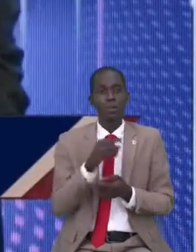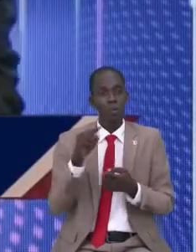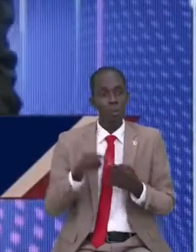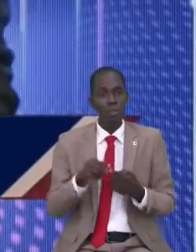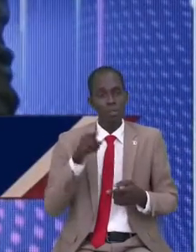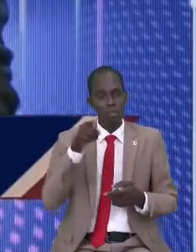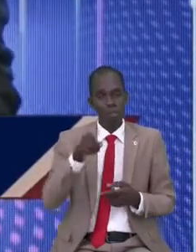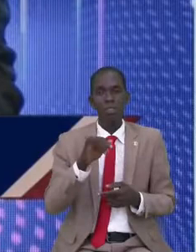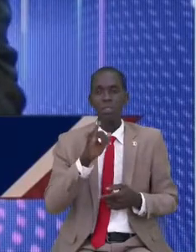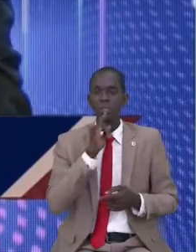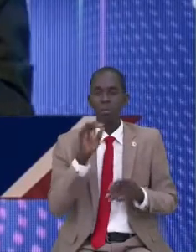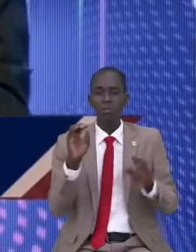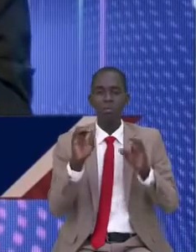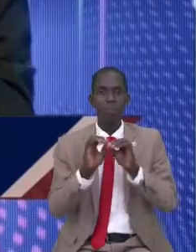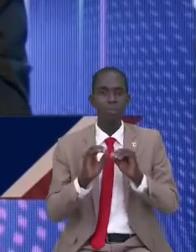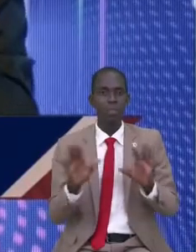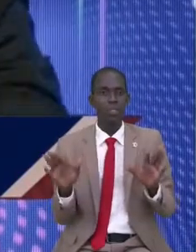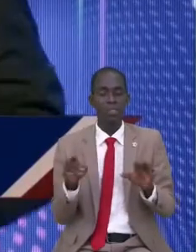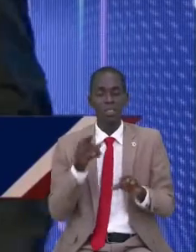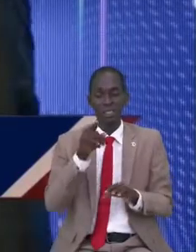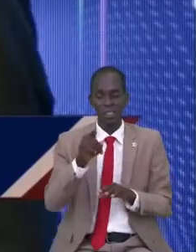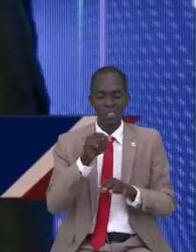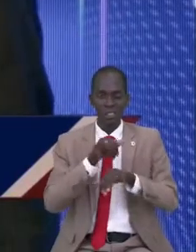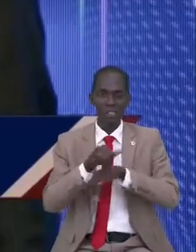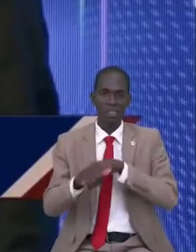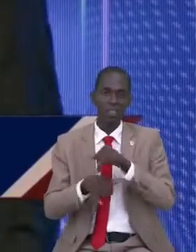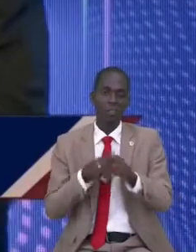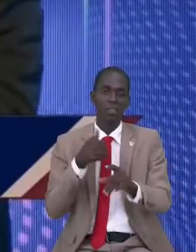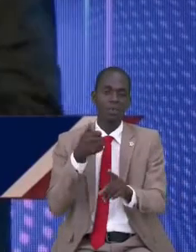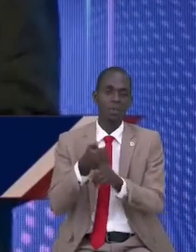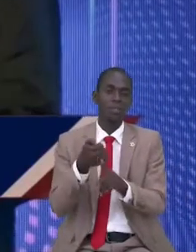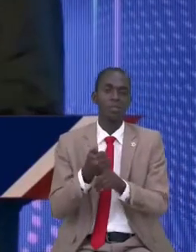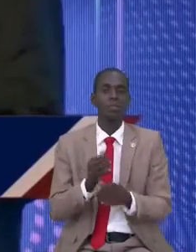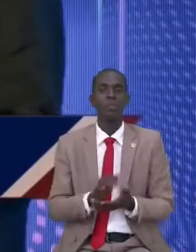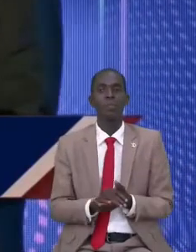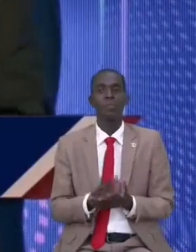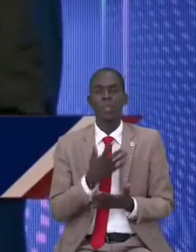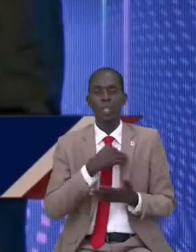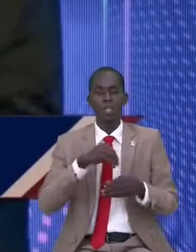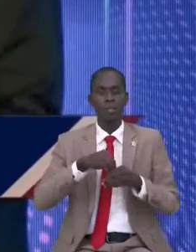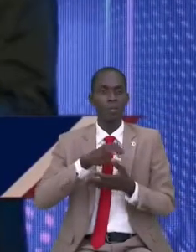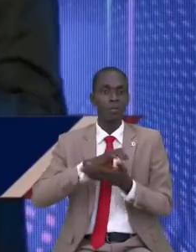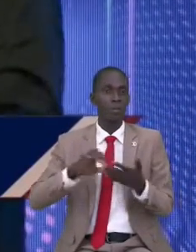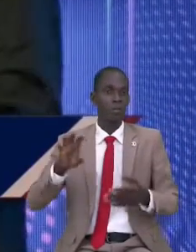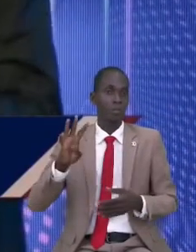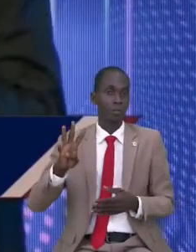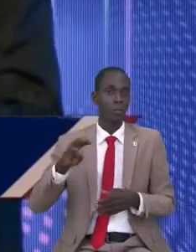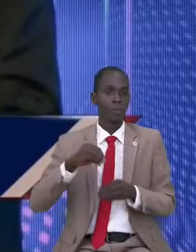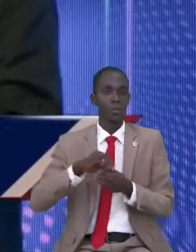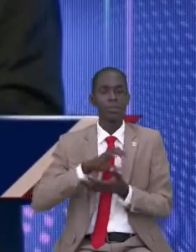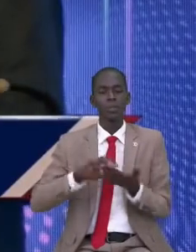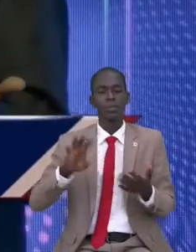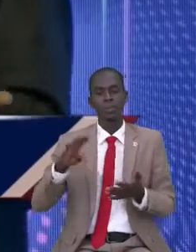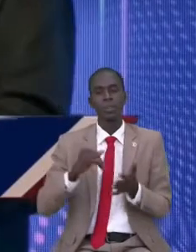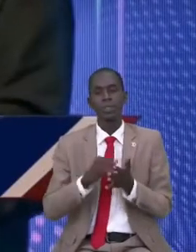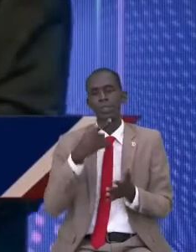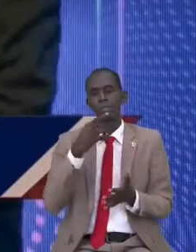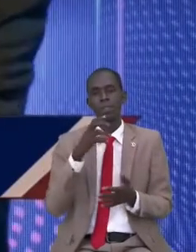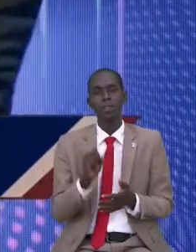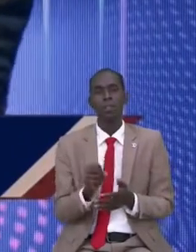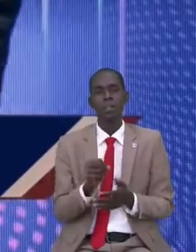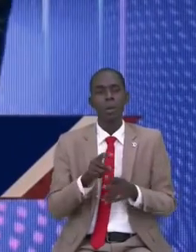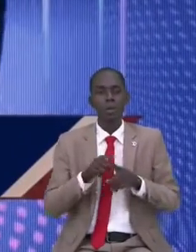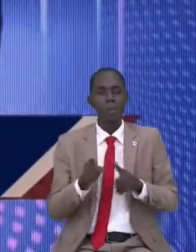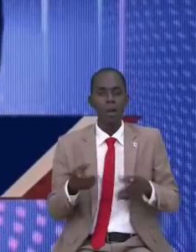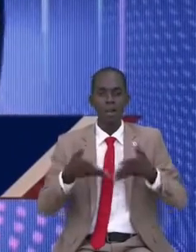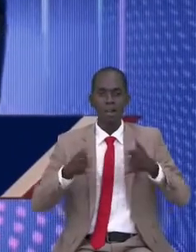is nothing, he deceiveth himself. And then in verse 4 it says, but let